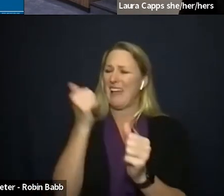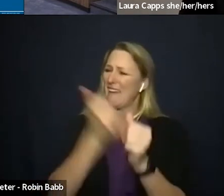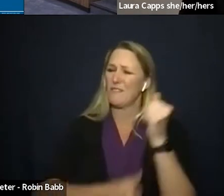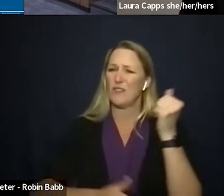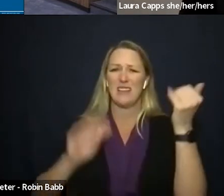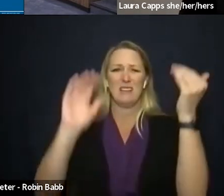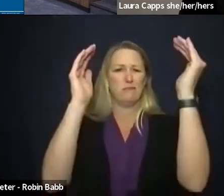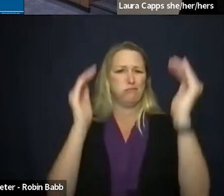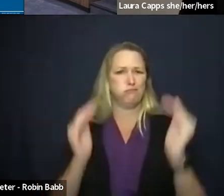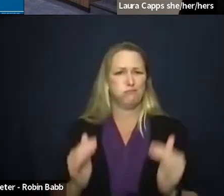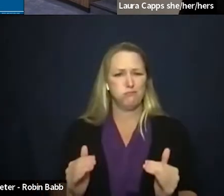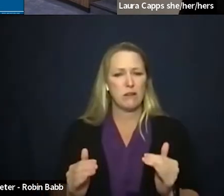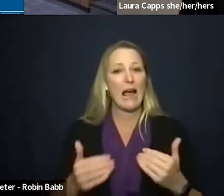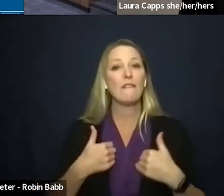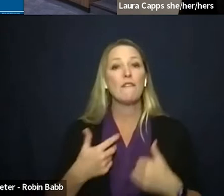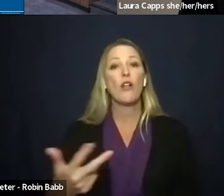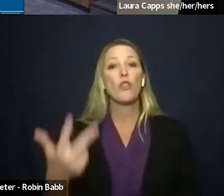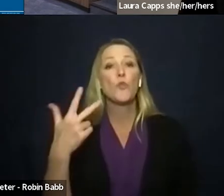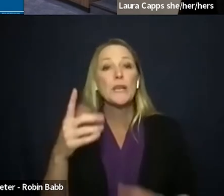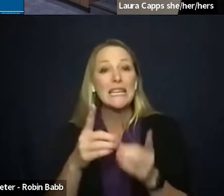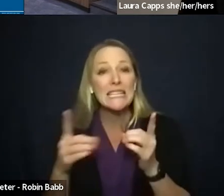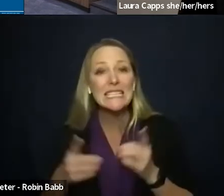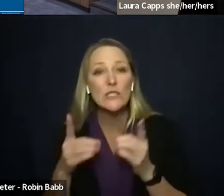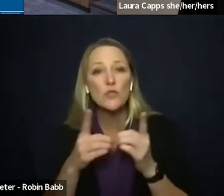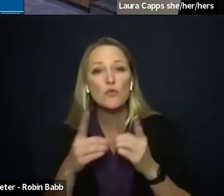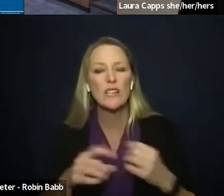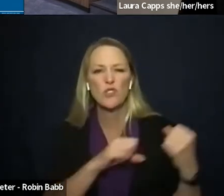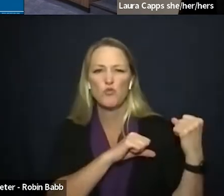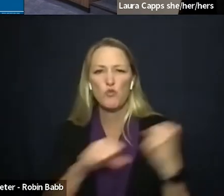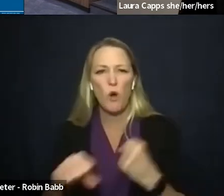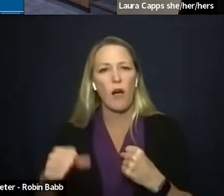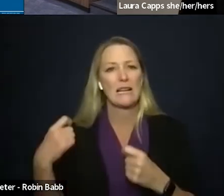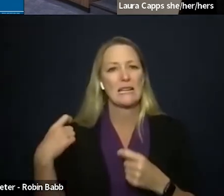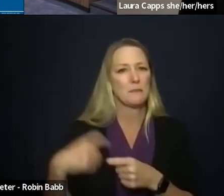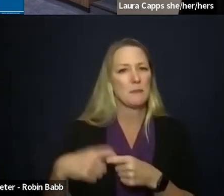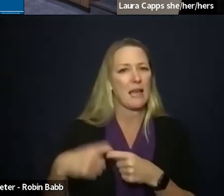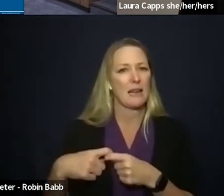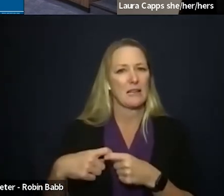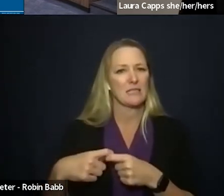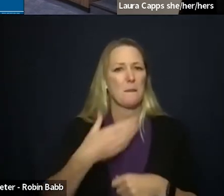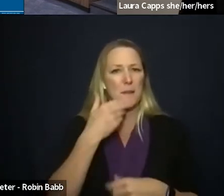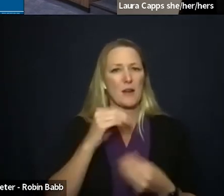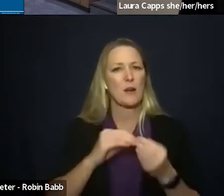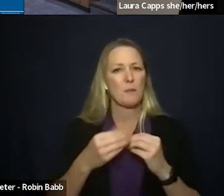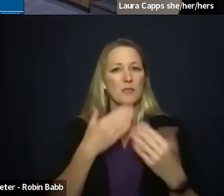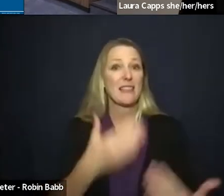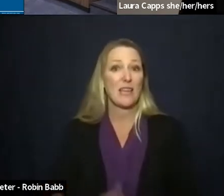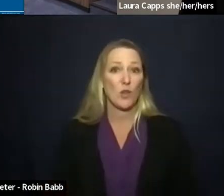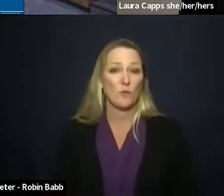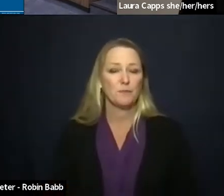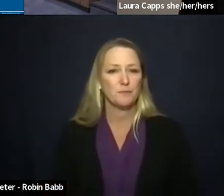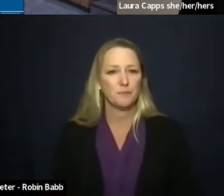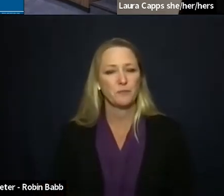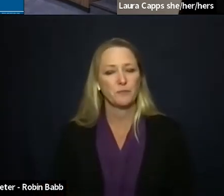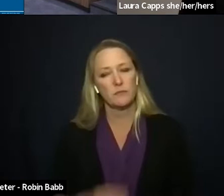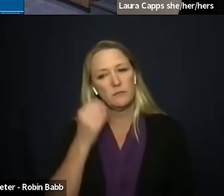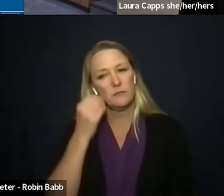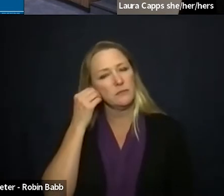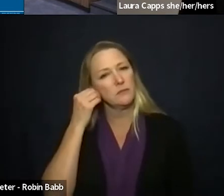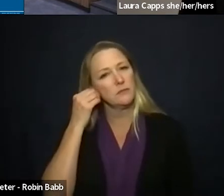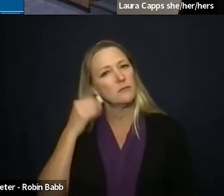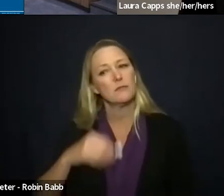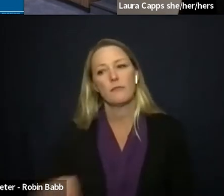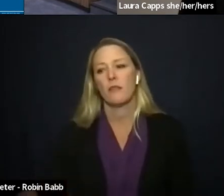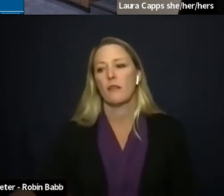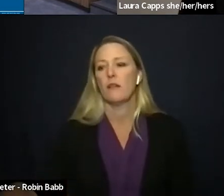districts that are highly hispanic and better numbers thank you next